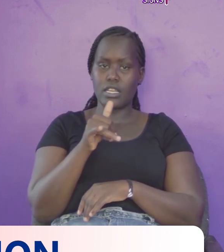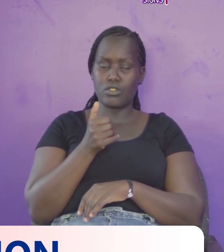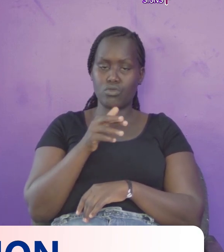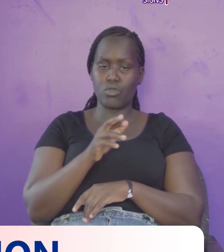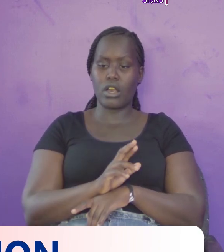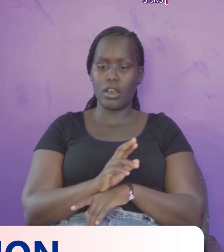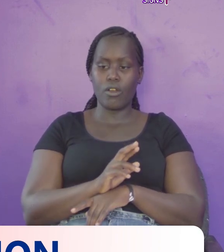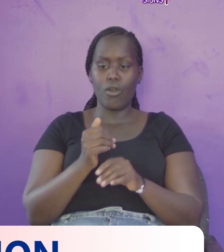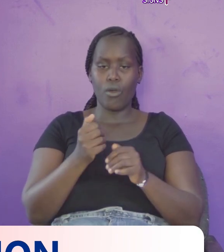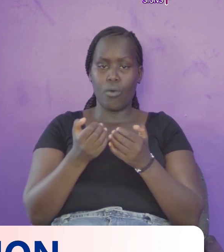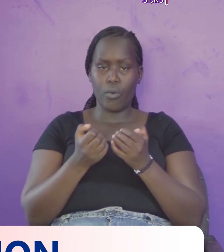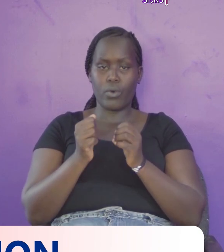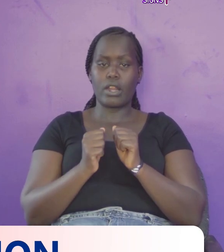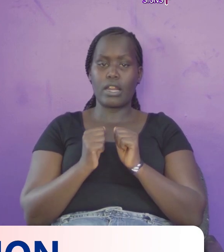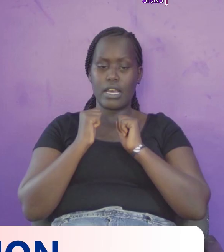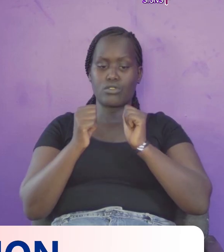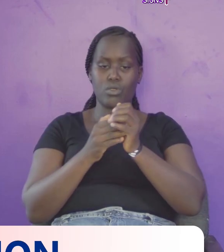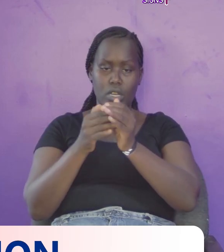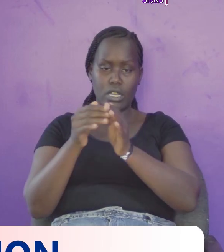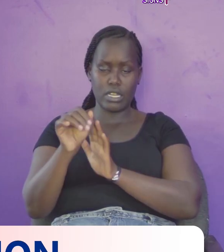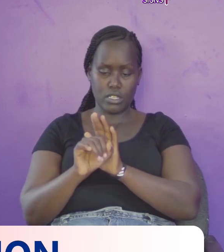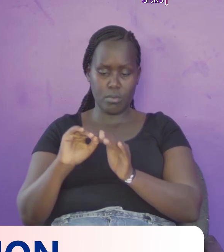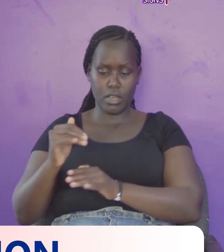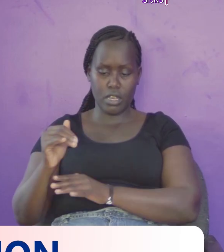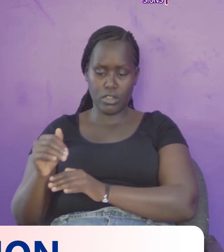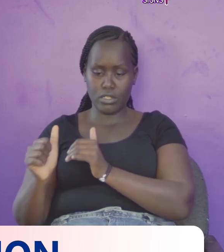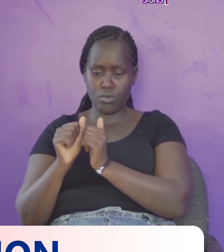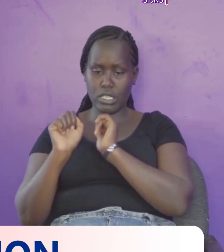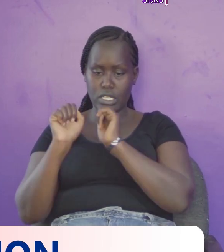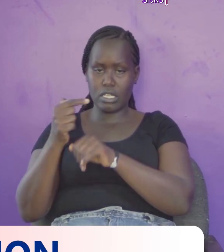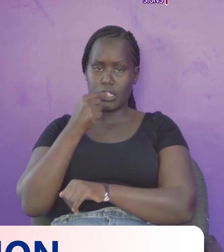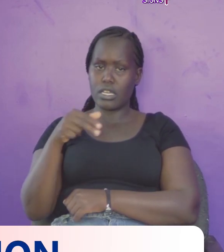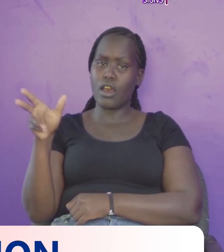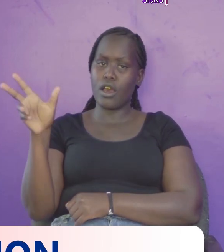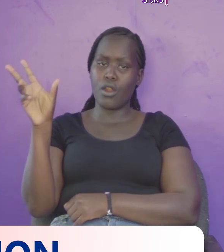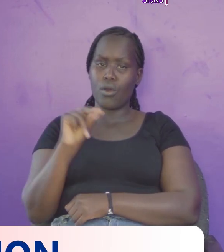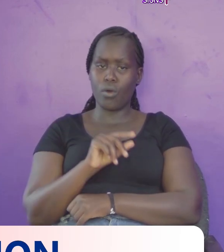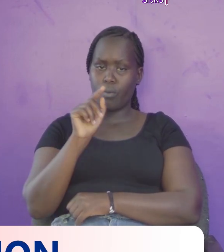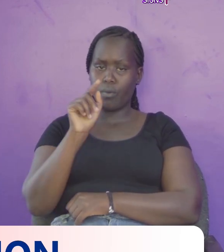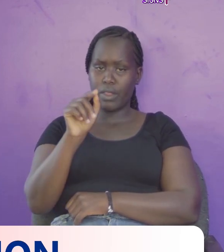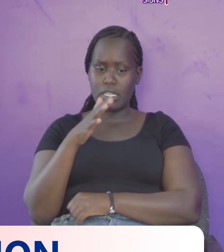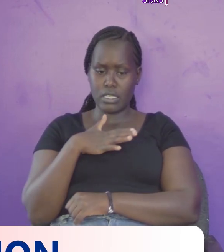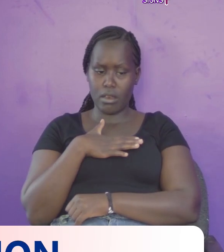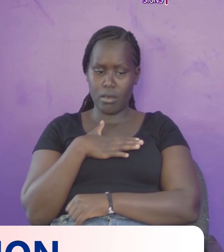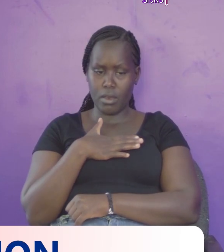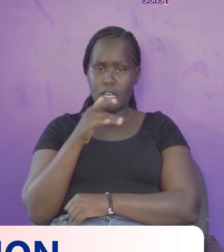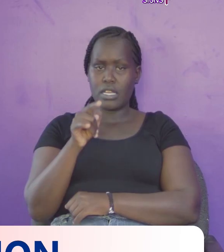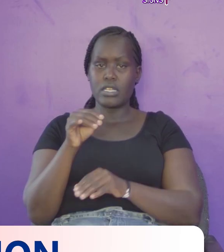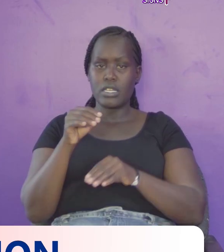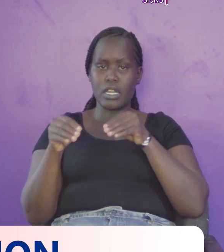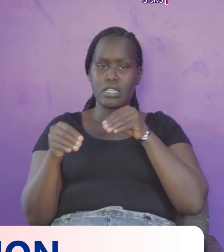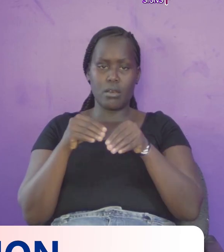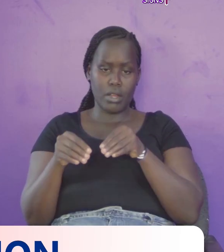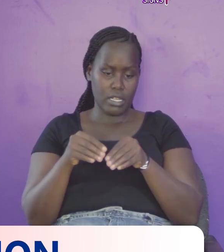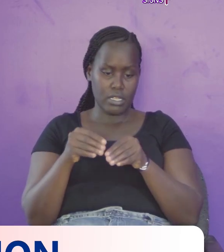we need a strong leadership in counties that can say, no, don't, this is a disability